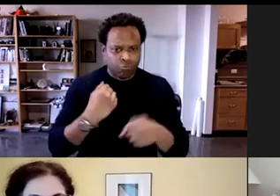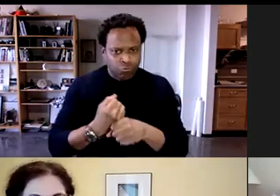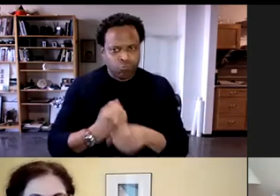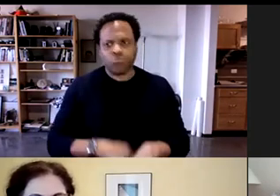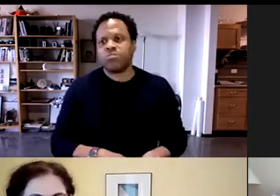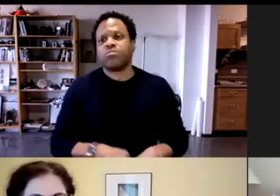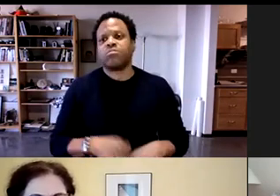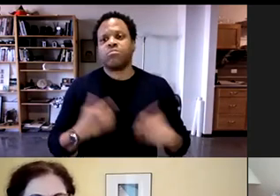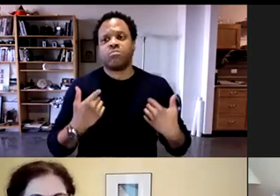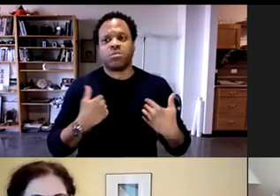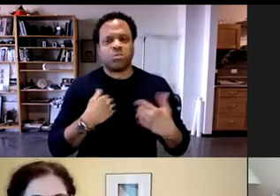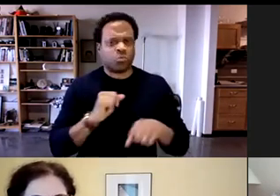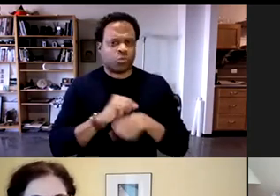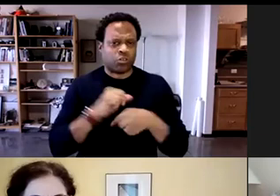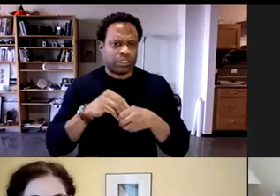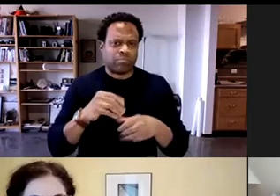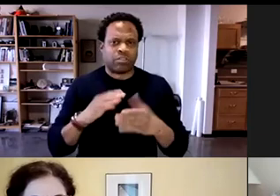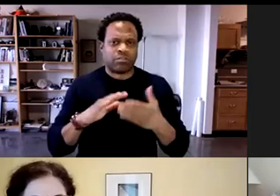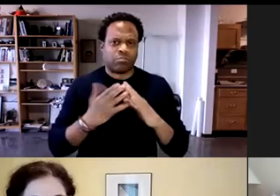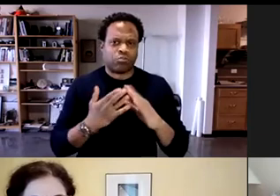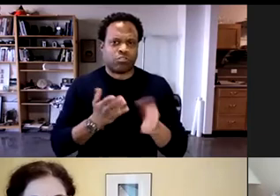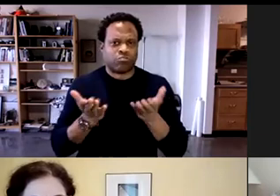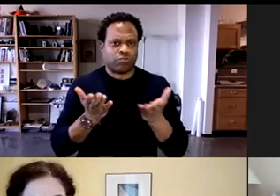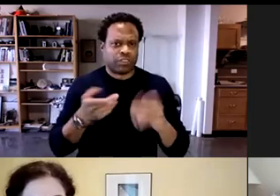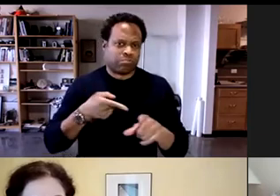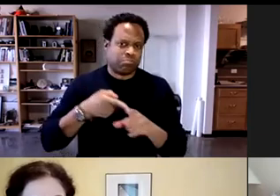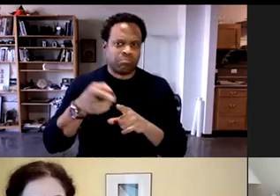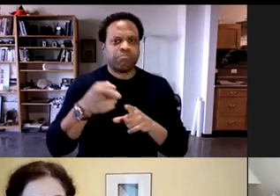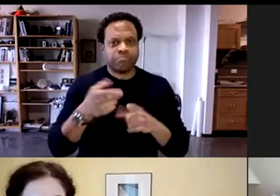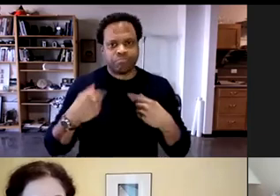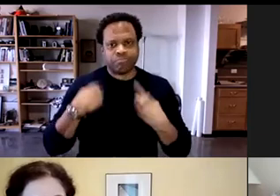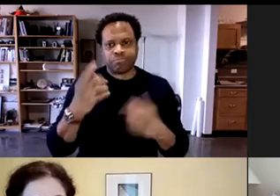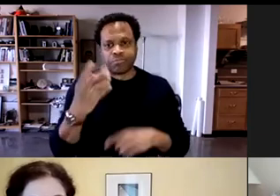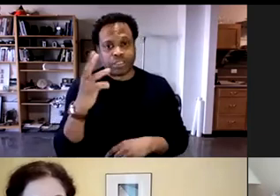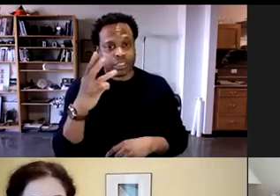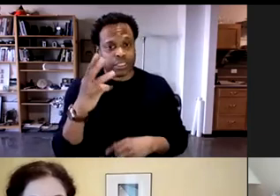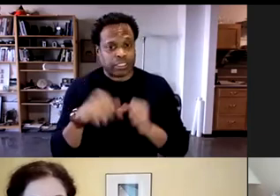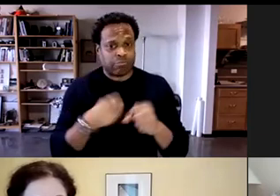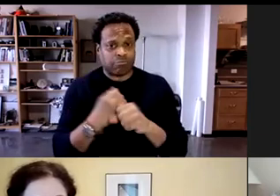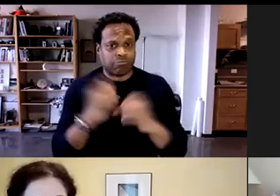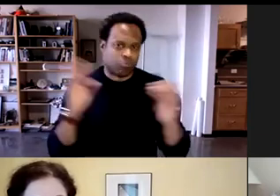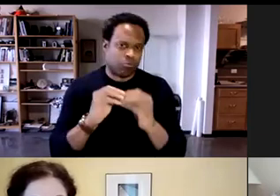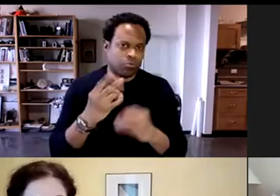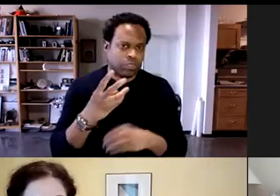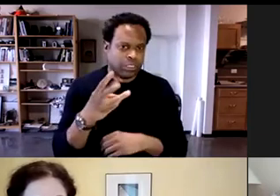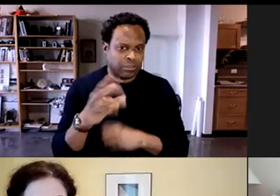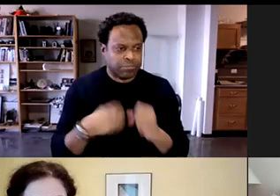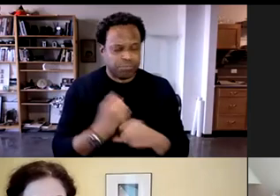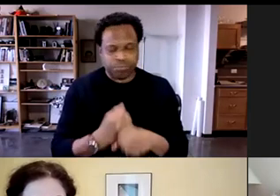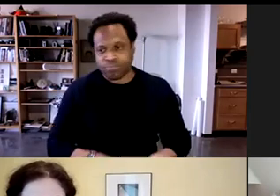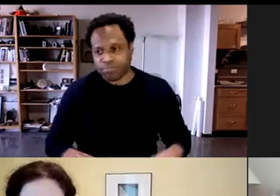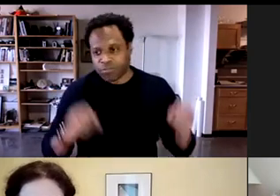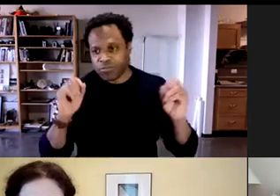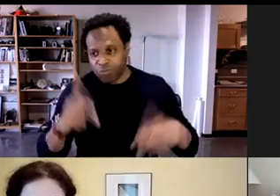I've been working here for the last 2 years. I've been working in community services for